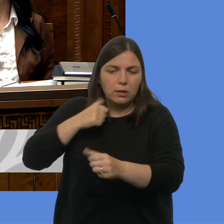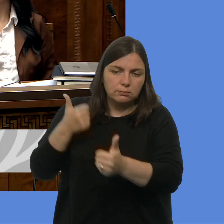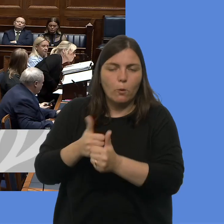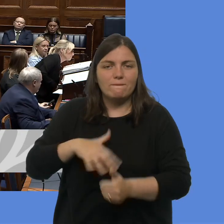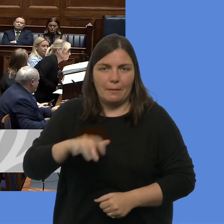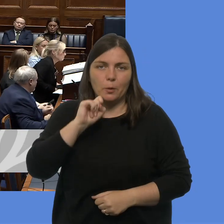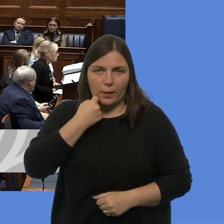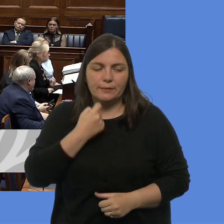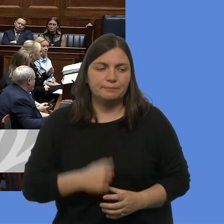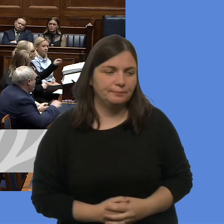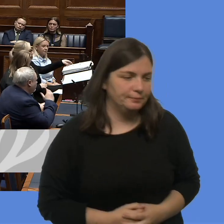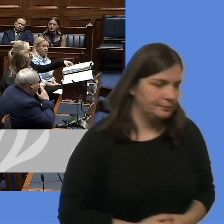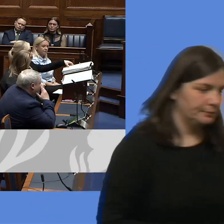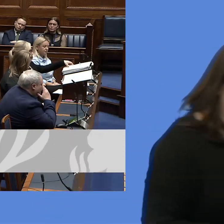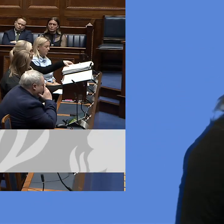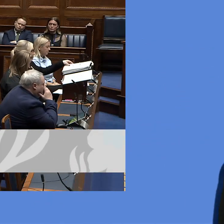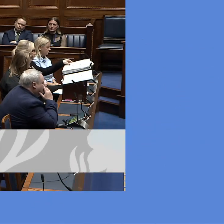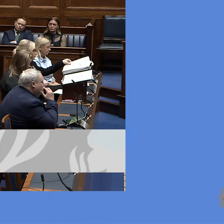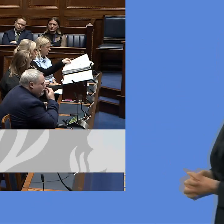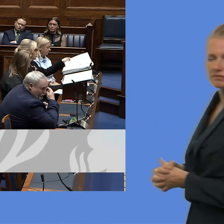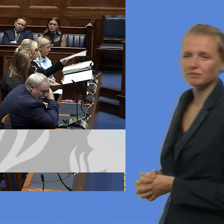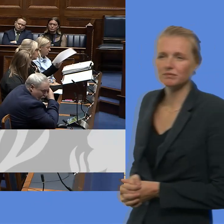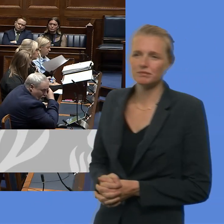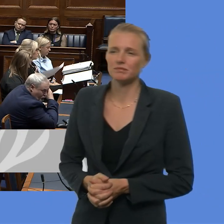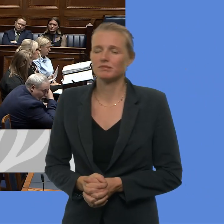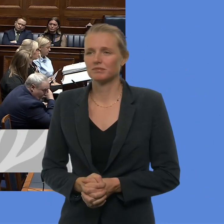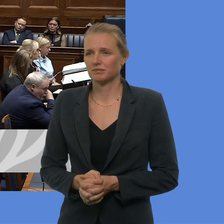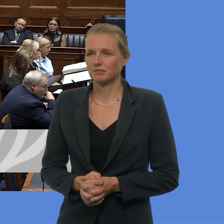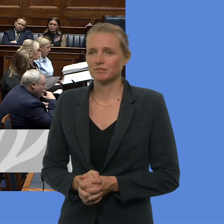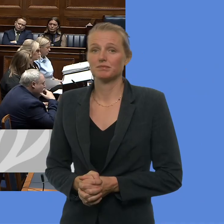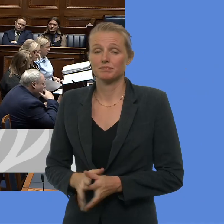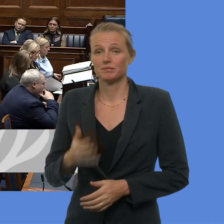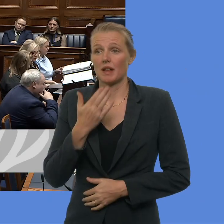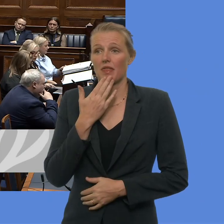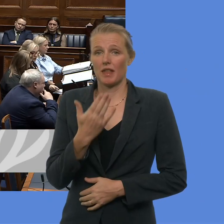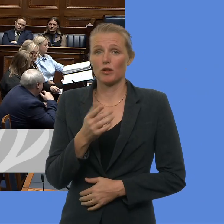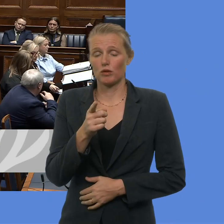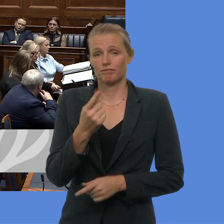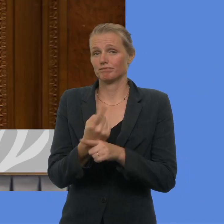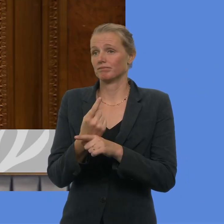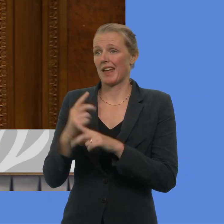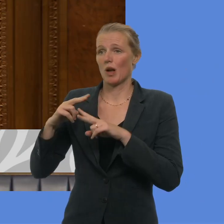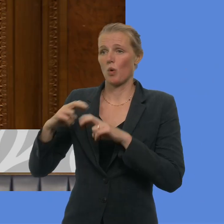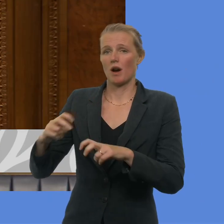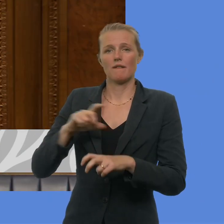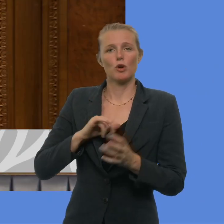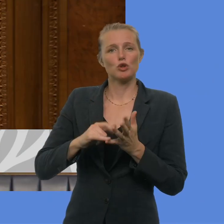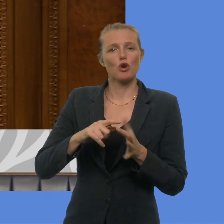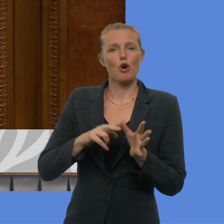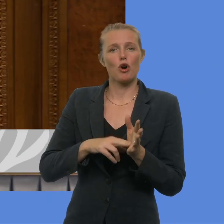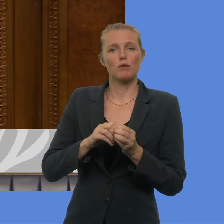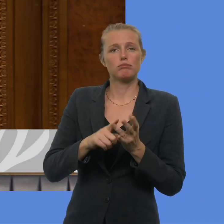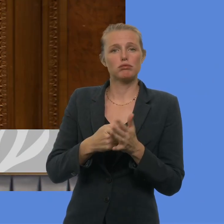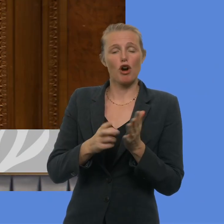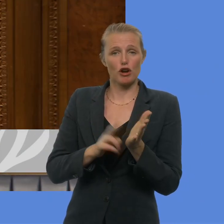Hargett. Thanks very much for that, First Minister. And as you said there, the call for an inquiry into Sean Brown, which the PSNI